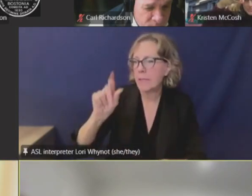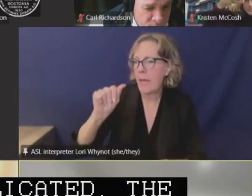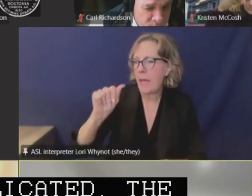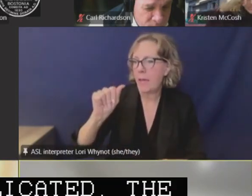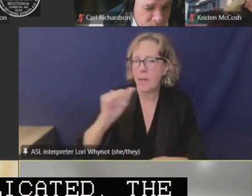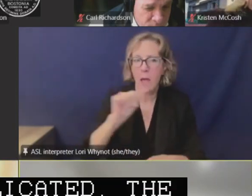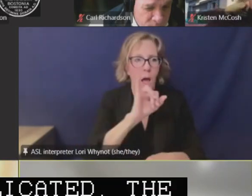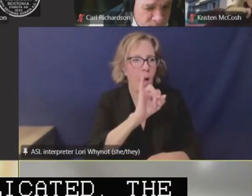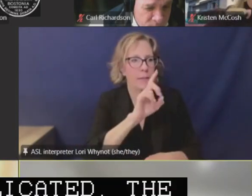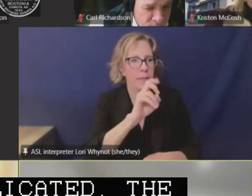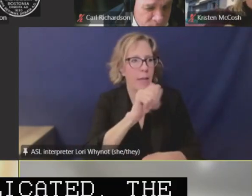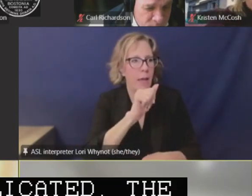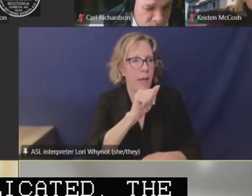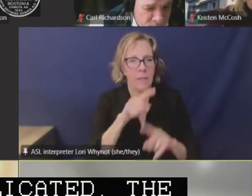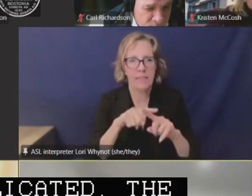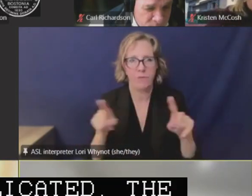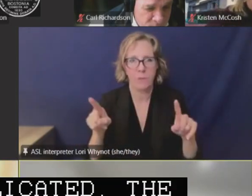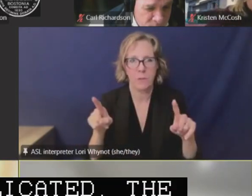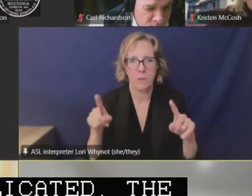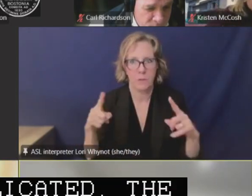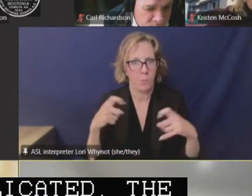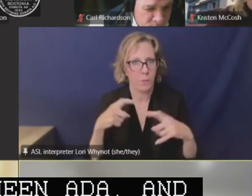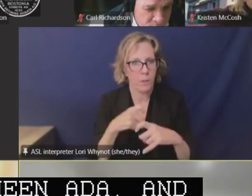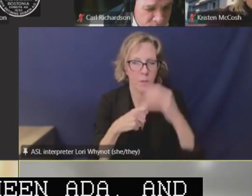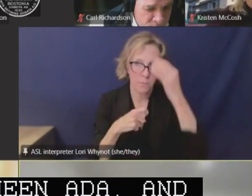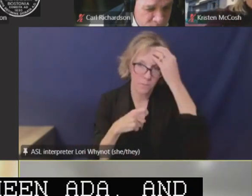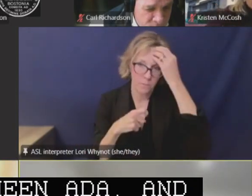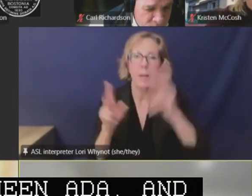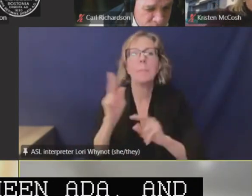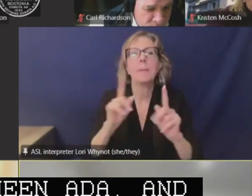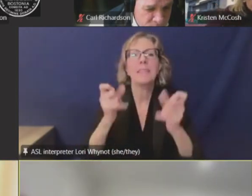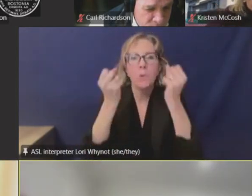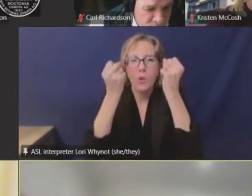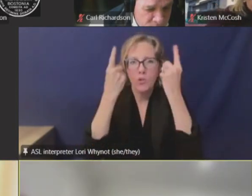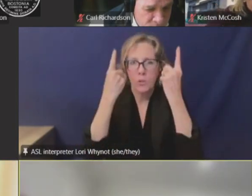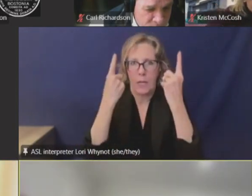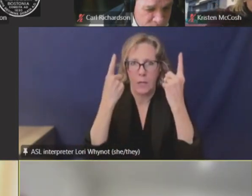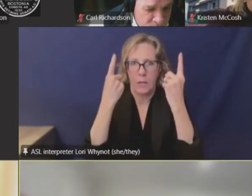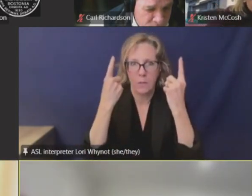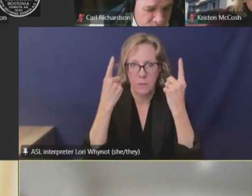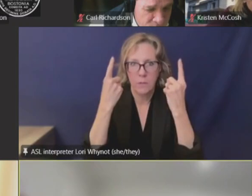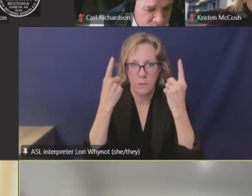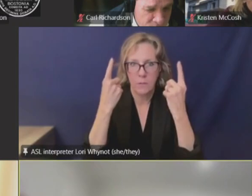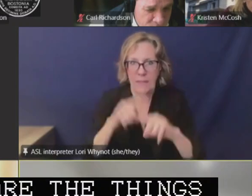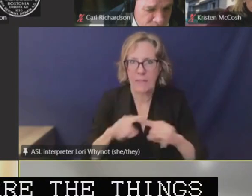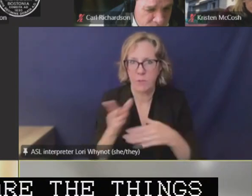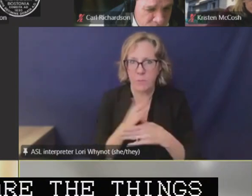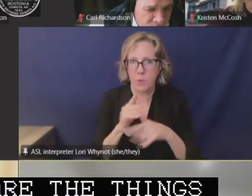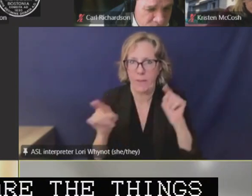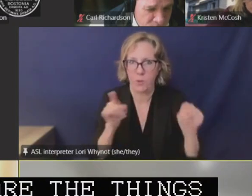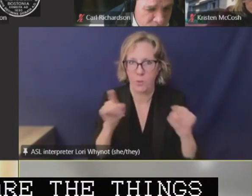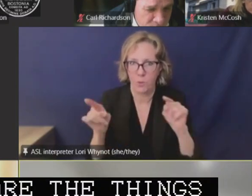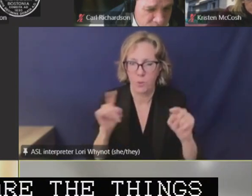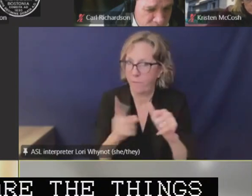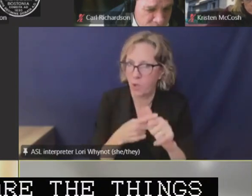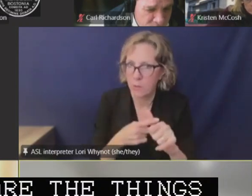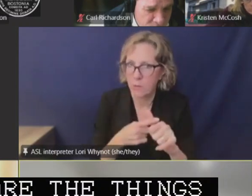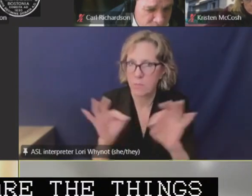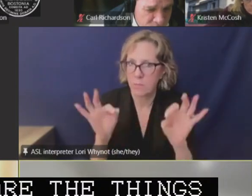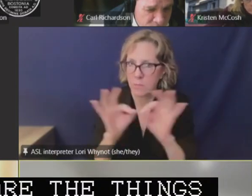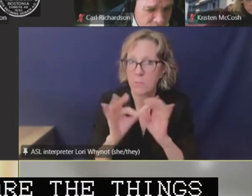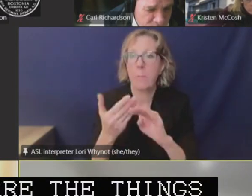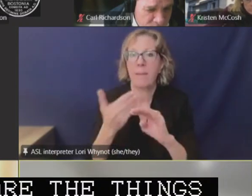right? And I think those are the things that people need to understand first and foremost, before